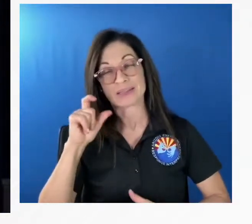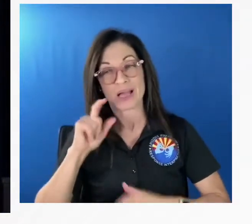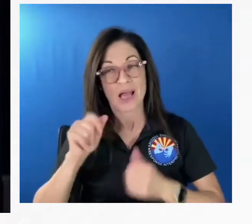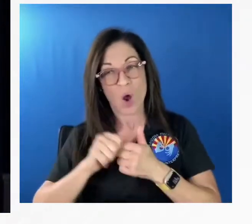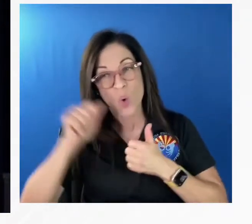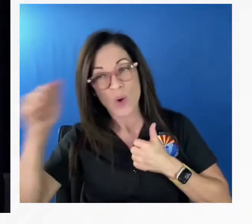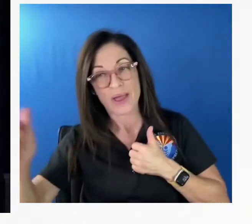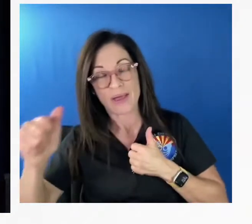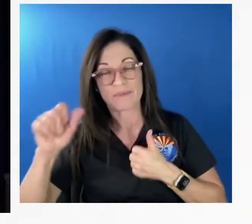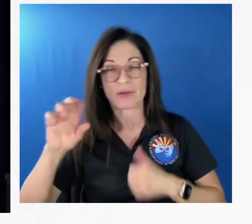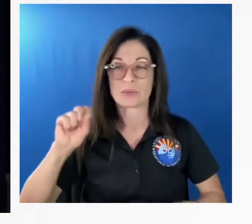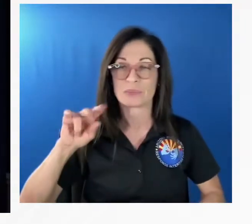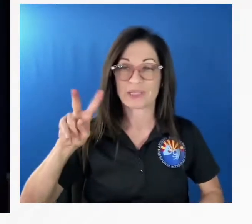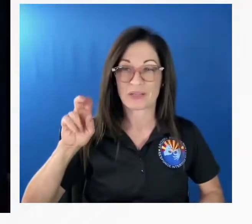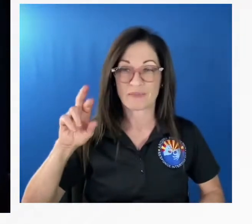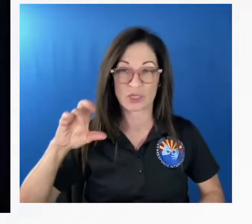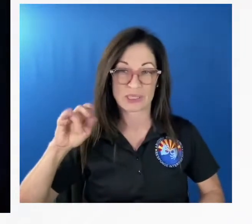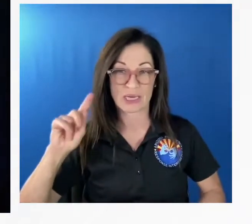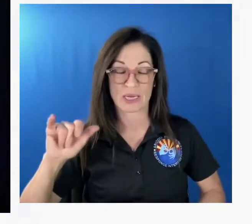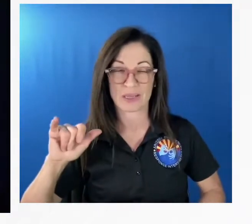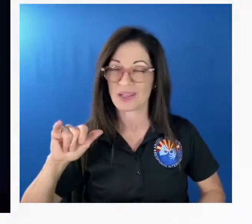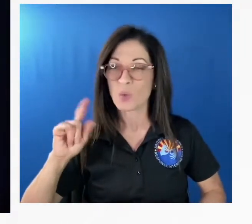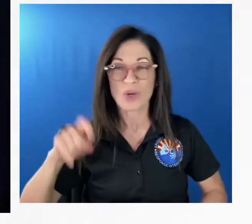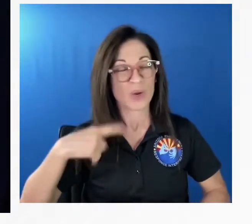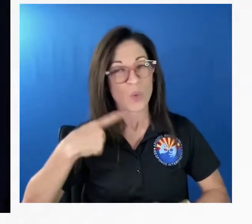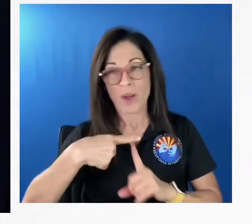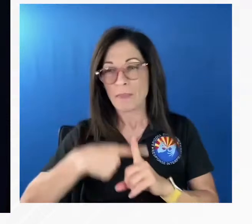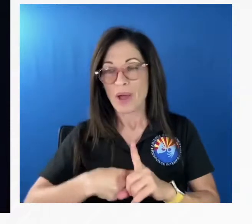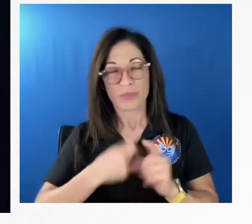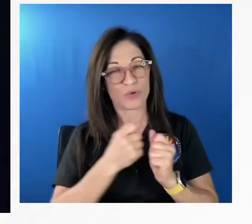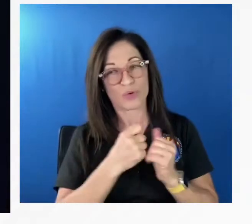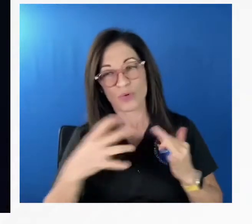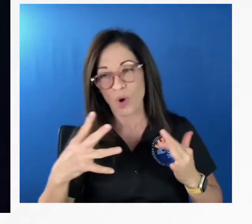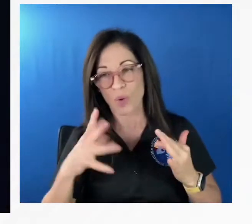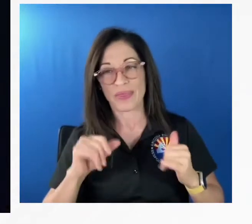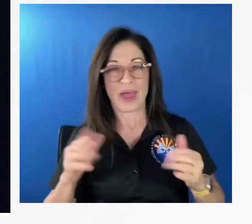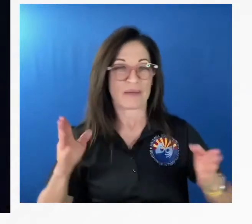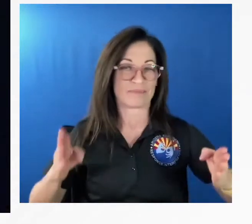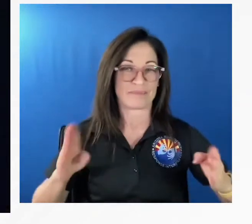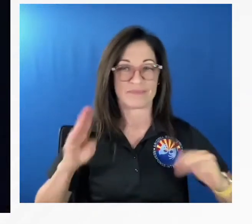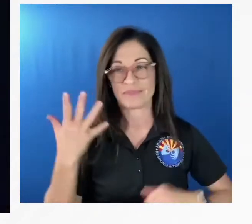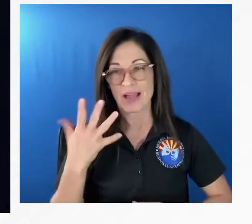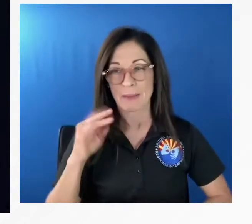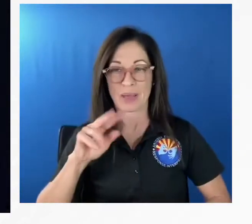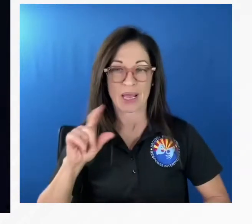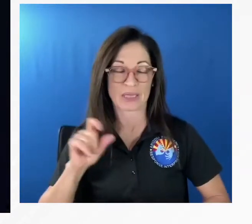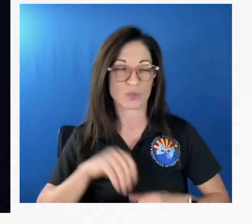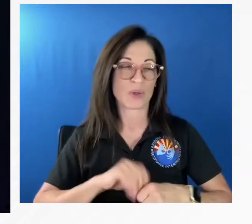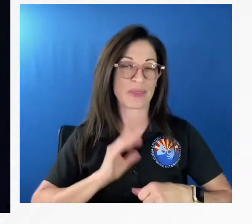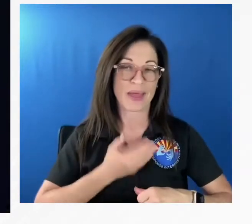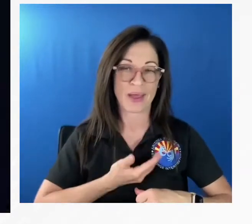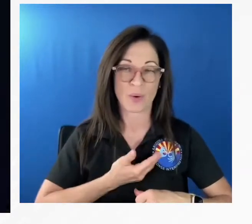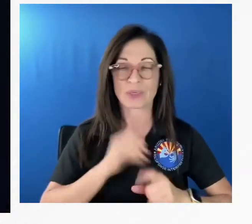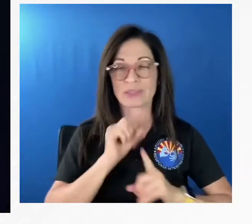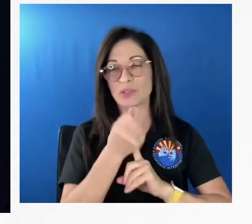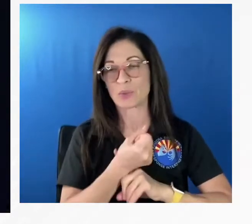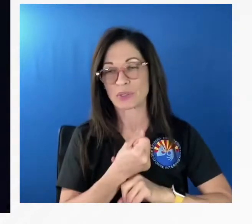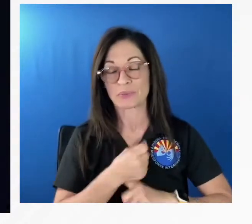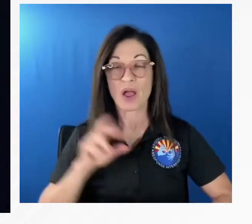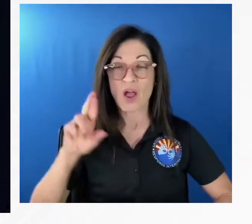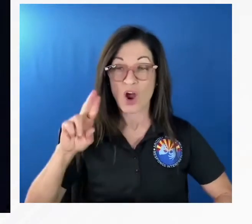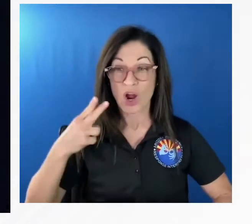It's taken a month for it to grow where it's at. In the conditions that we've had RHs at 12%, we've